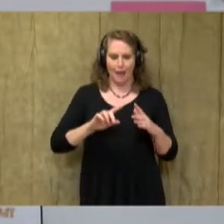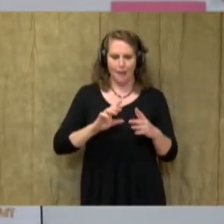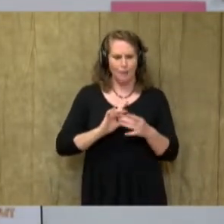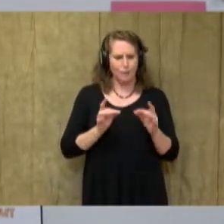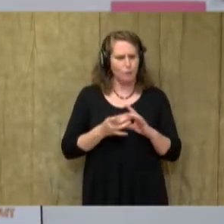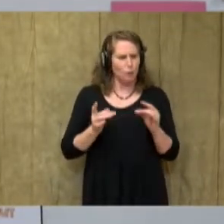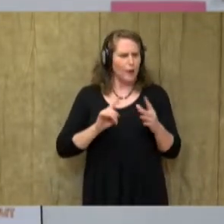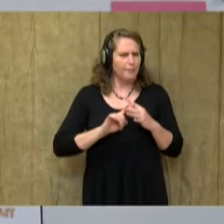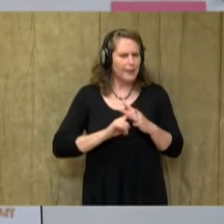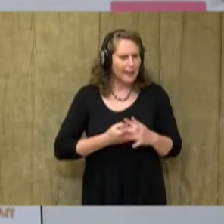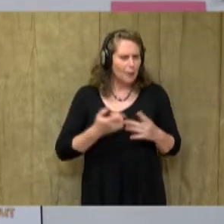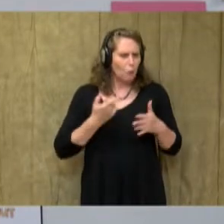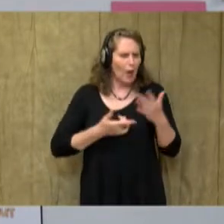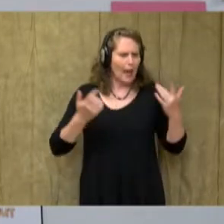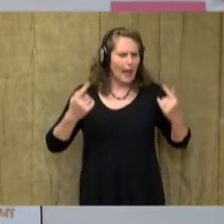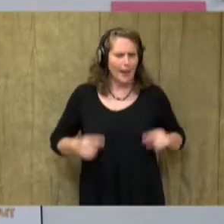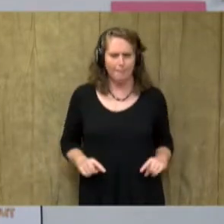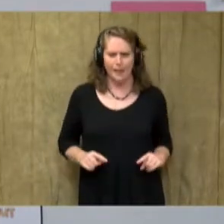of the story?